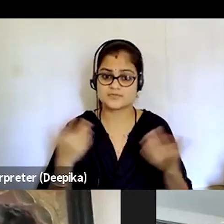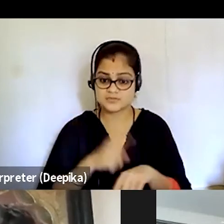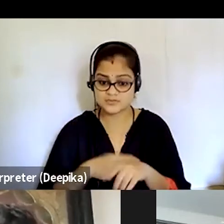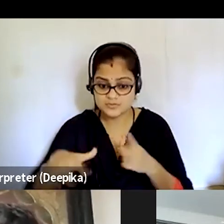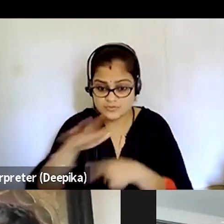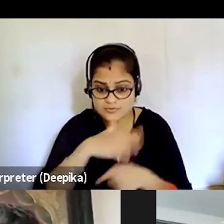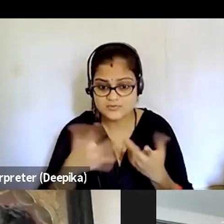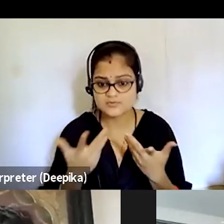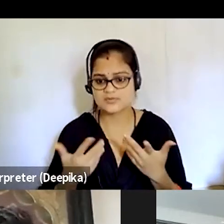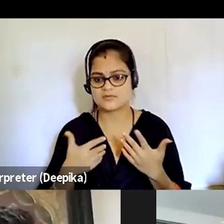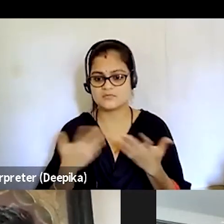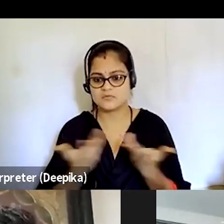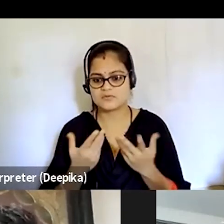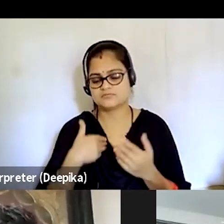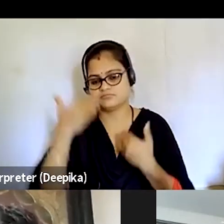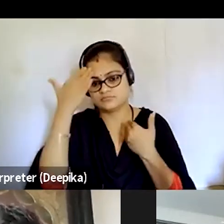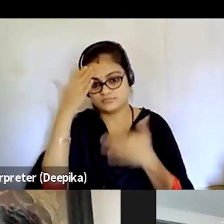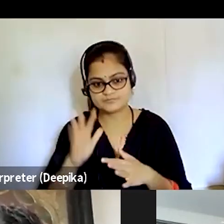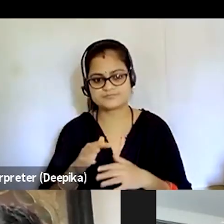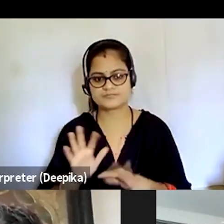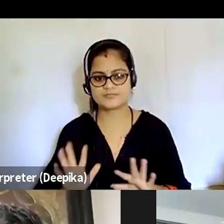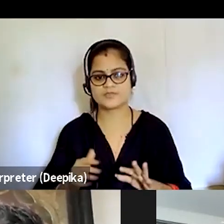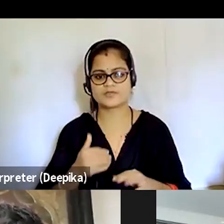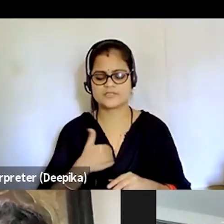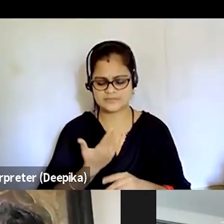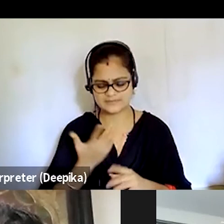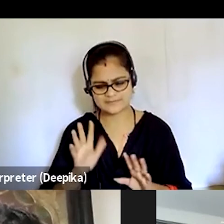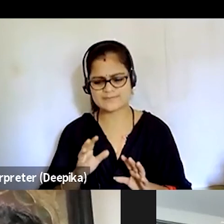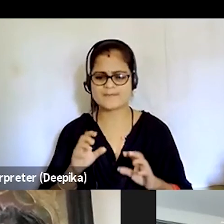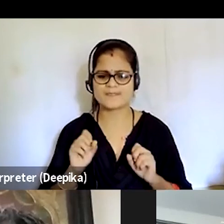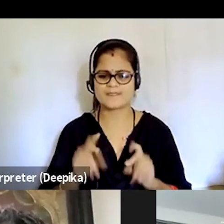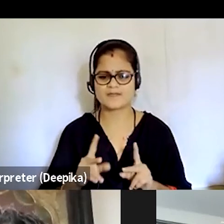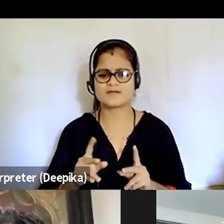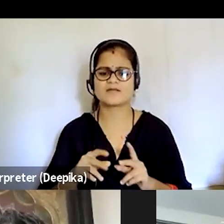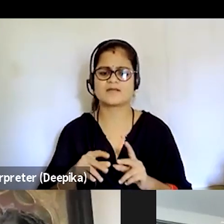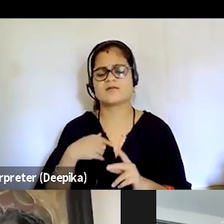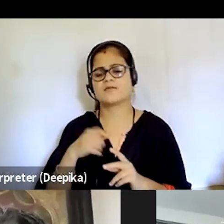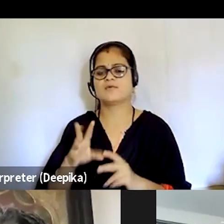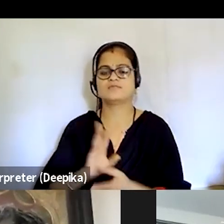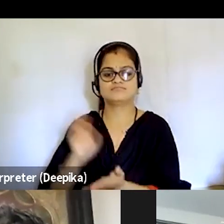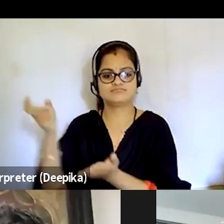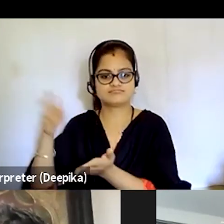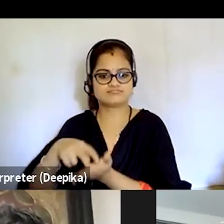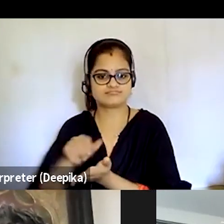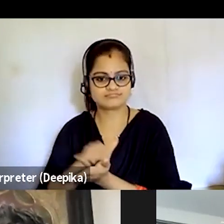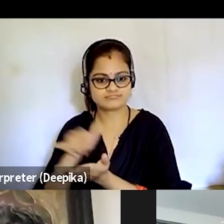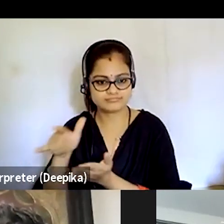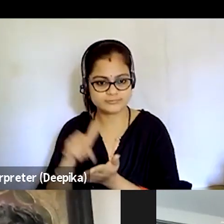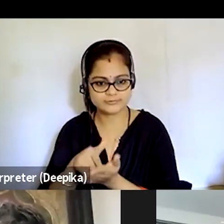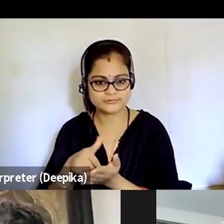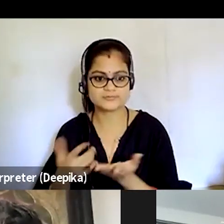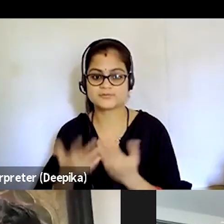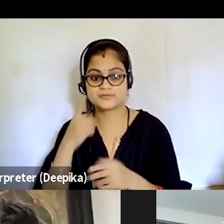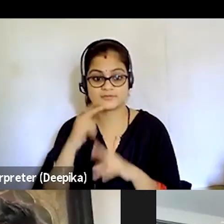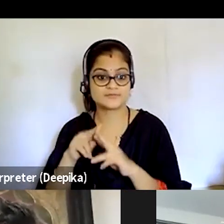situation is going to be. And literally, I forced myself. I was forced onto a plane. And if I hadn't, I probably would have